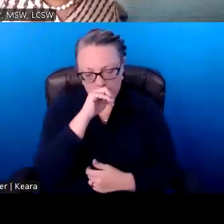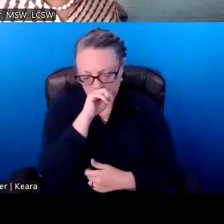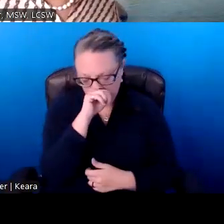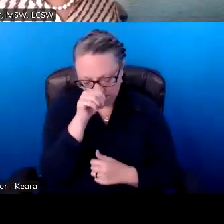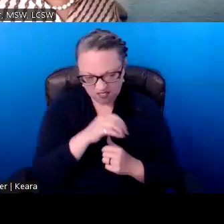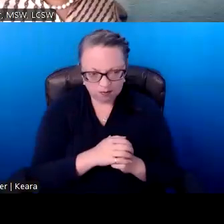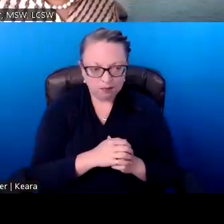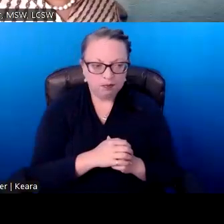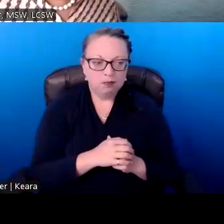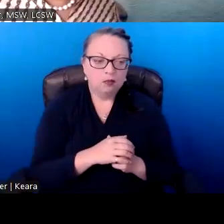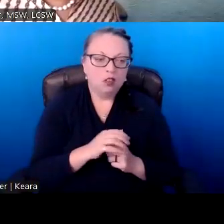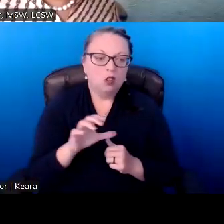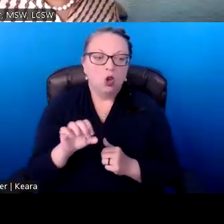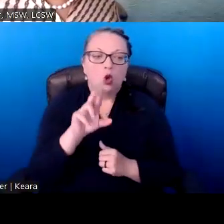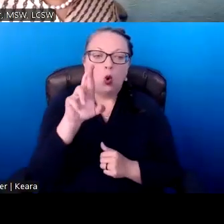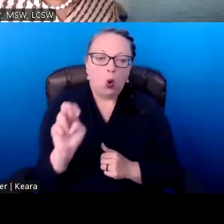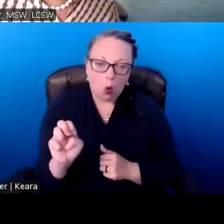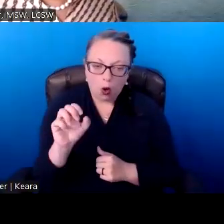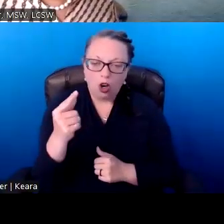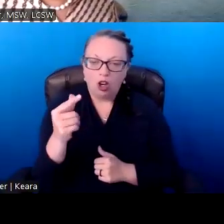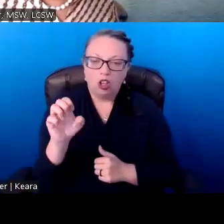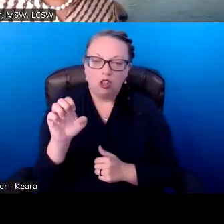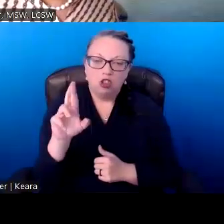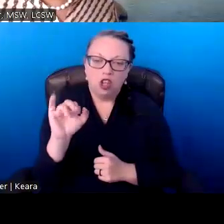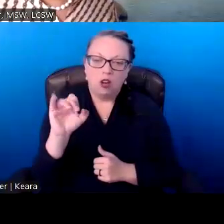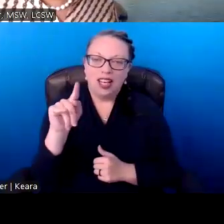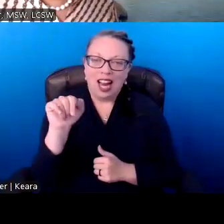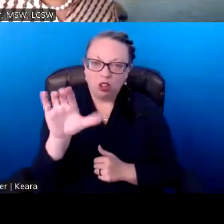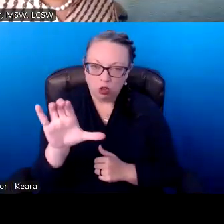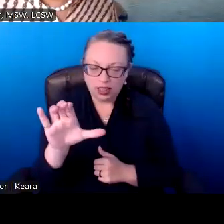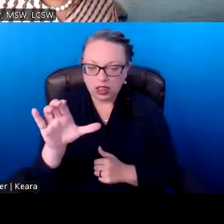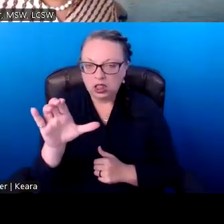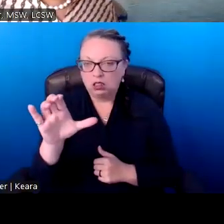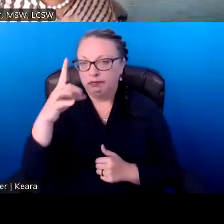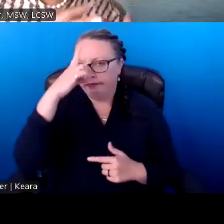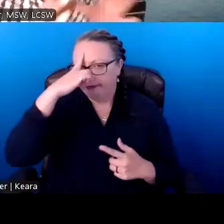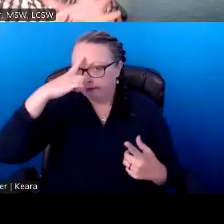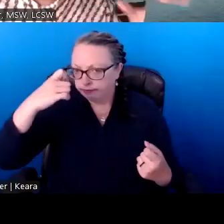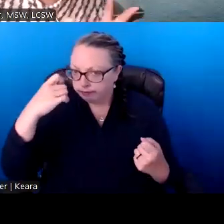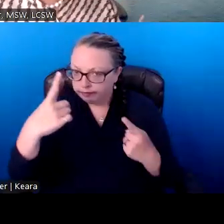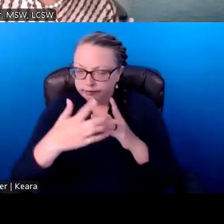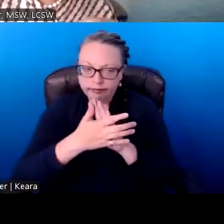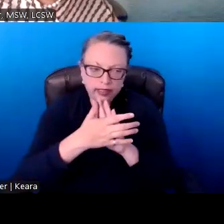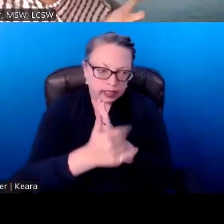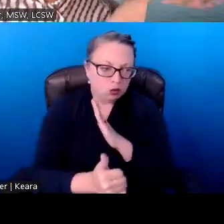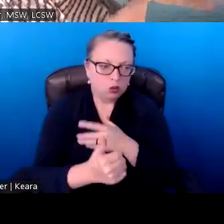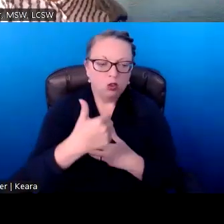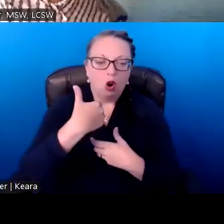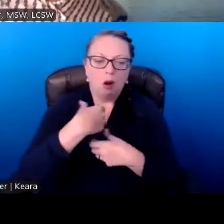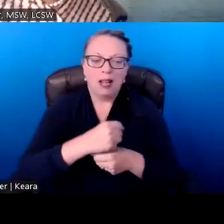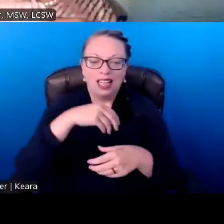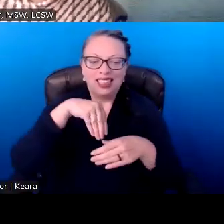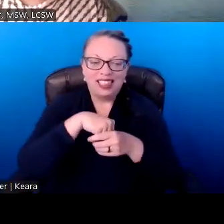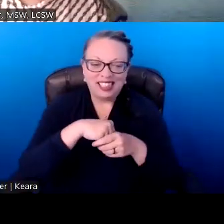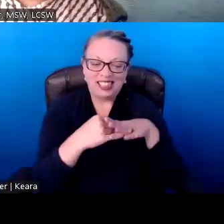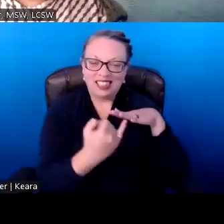Core geriatric competencies and geriatric behavioral health competency standards are created in silos. It only